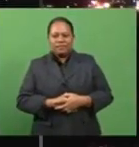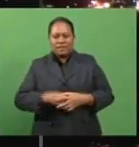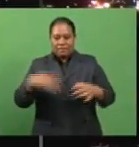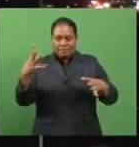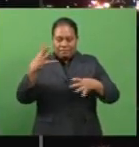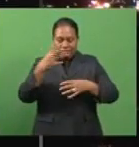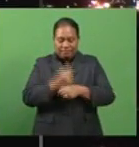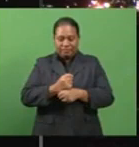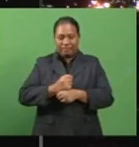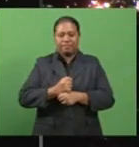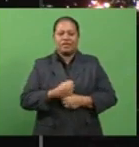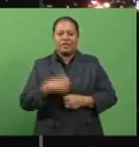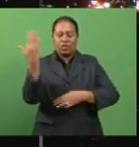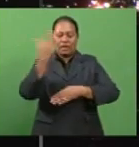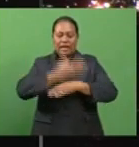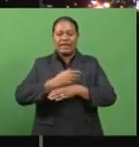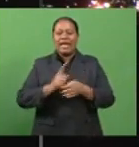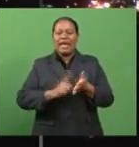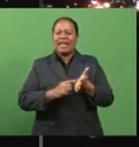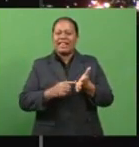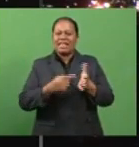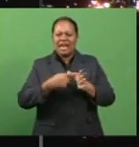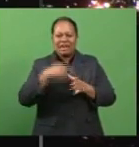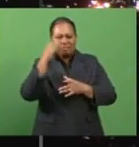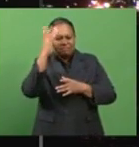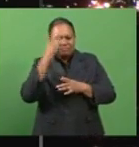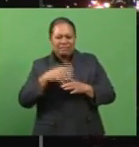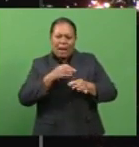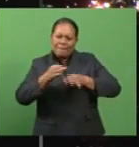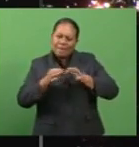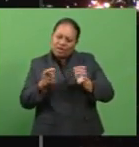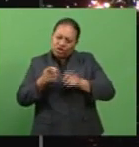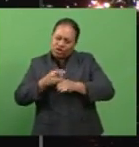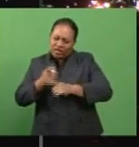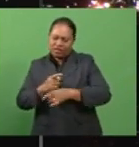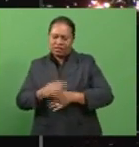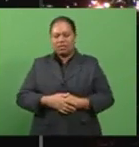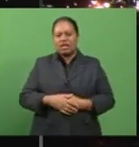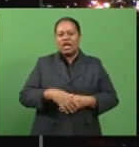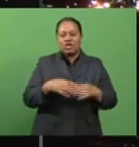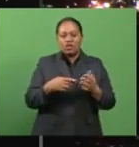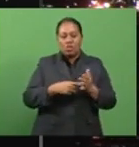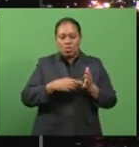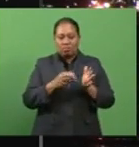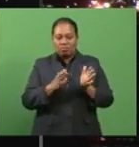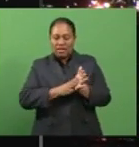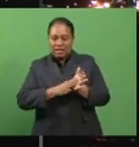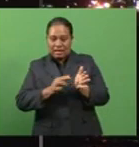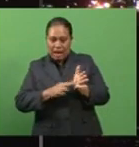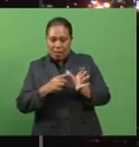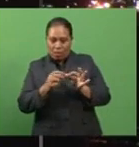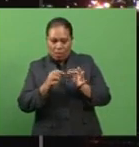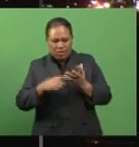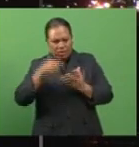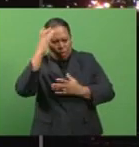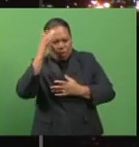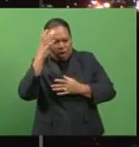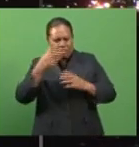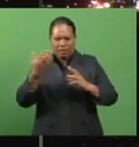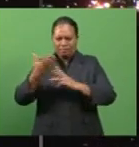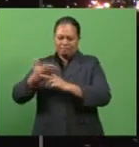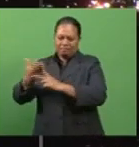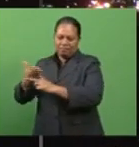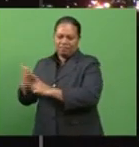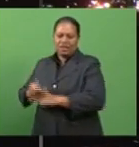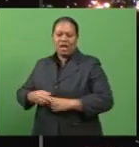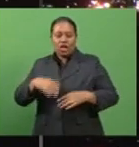main stories for tonight, LTA undertakes COVID-19 measures. NABUA dwellers in lockdown worried. An economist says